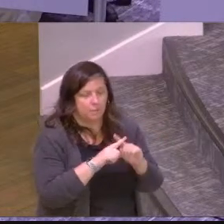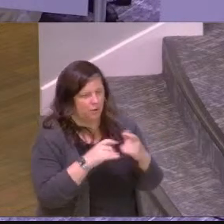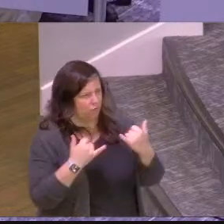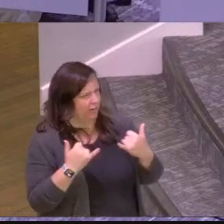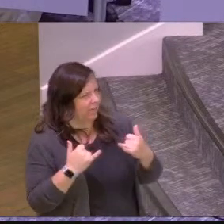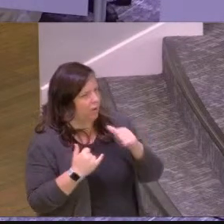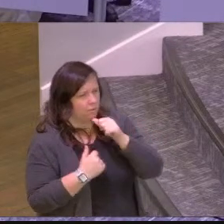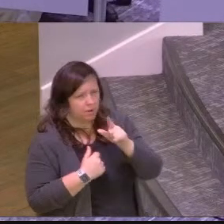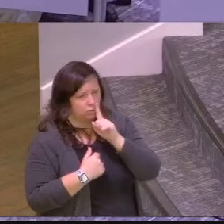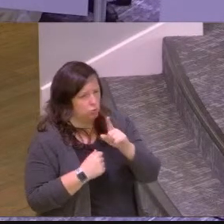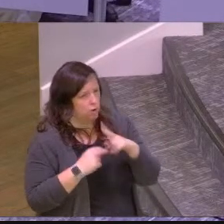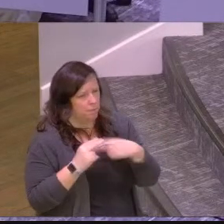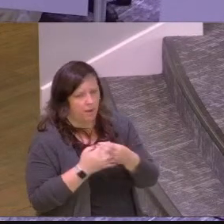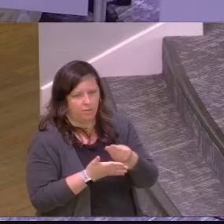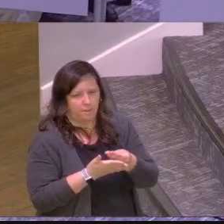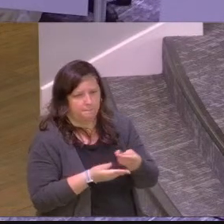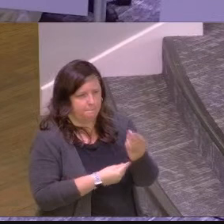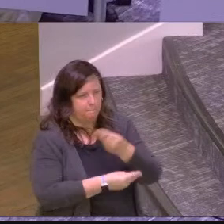help with some of that.